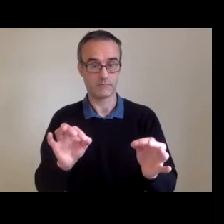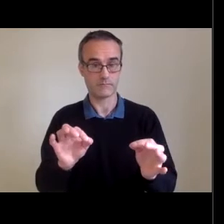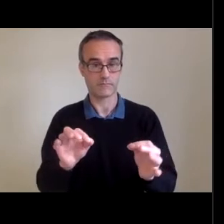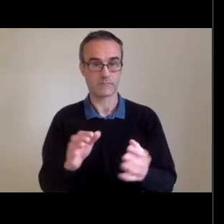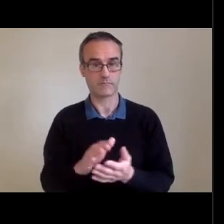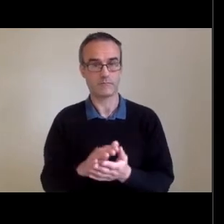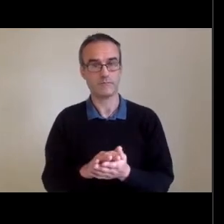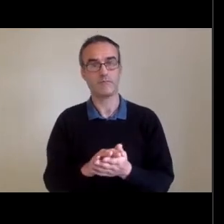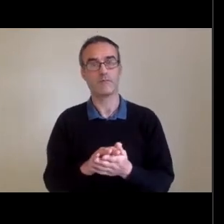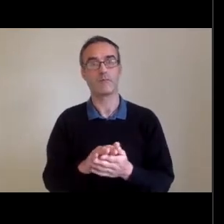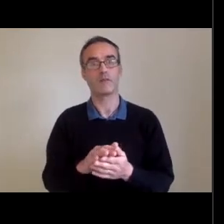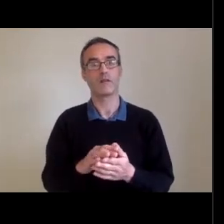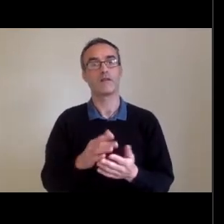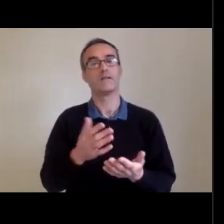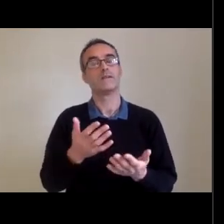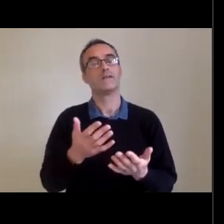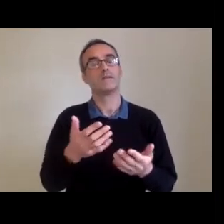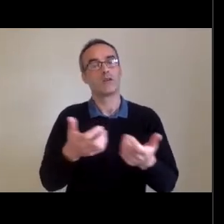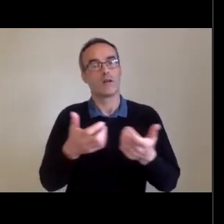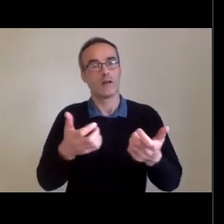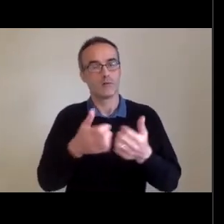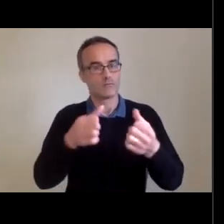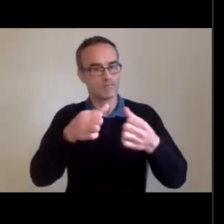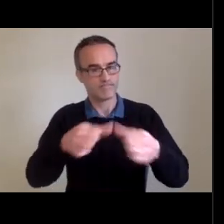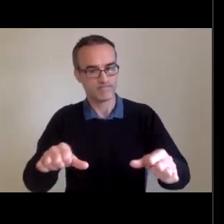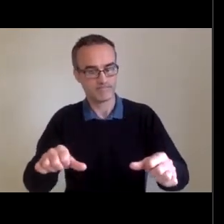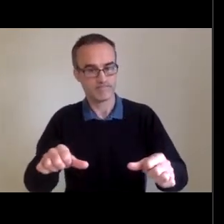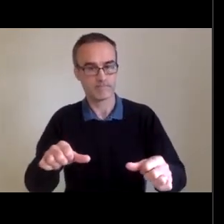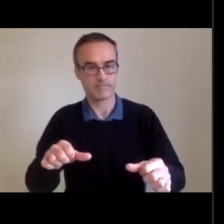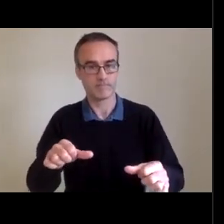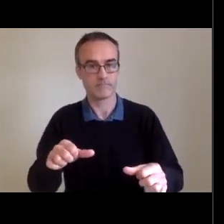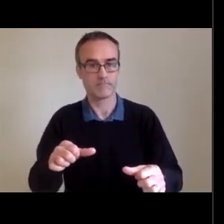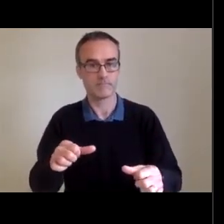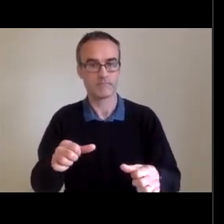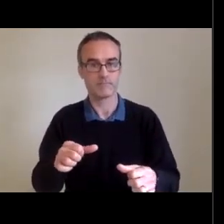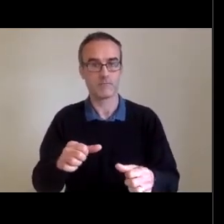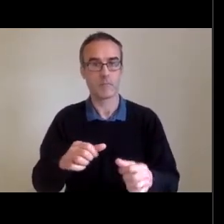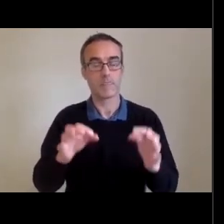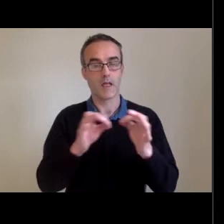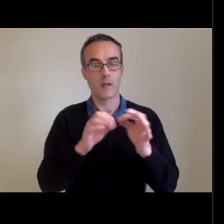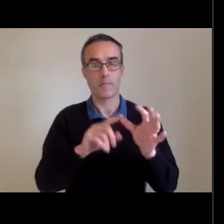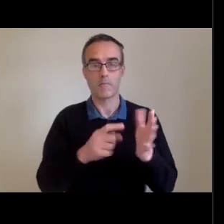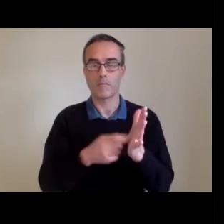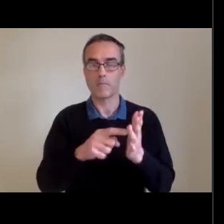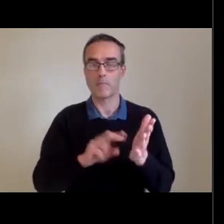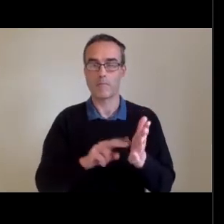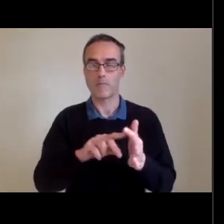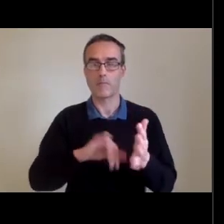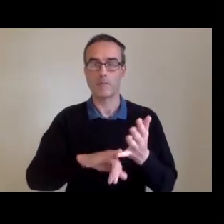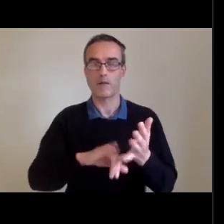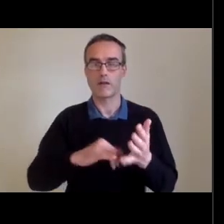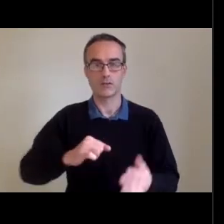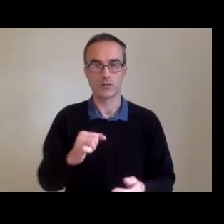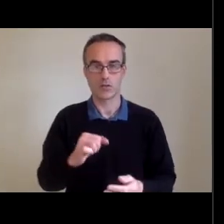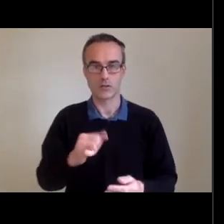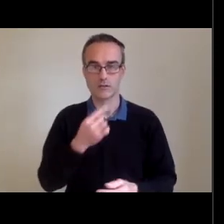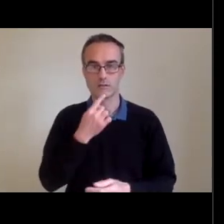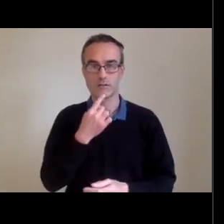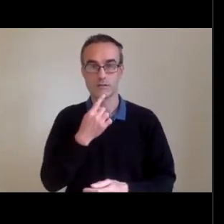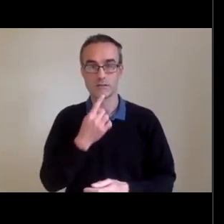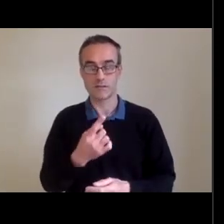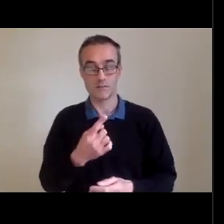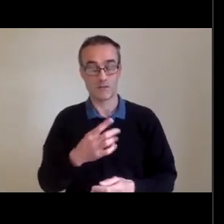the mitigation of this, I like what Baroness Scotland has said. There's the need for us